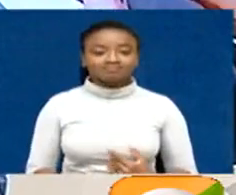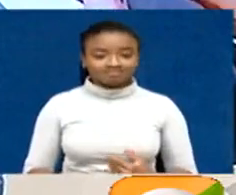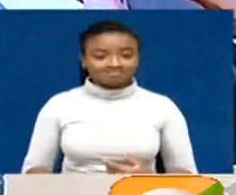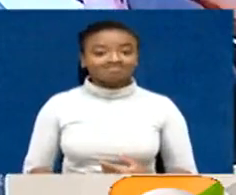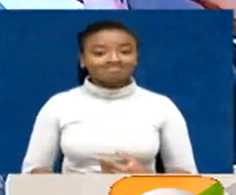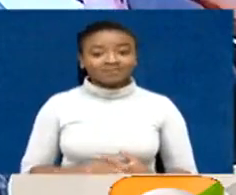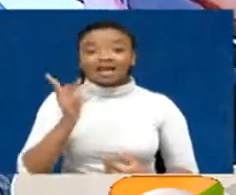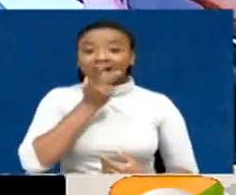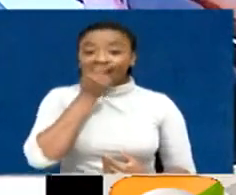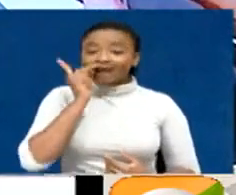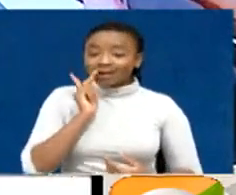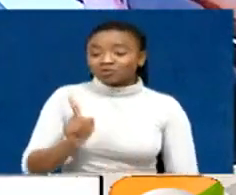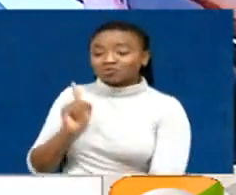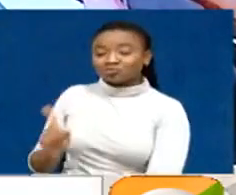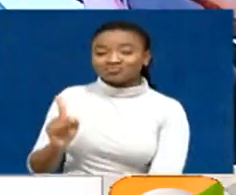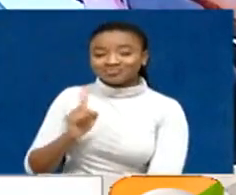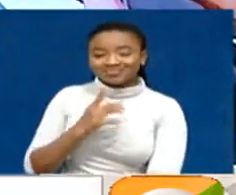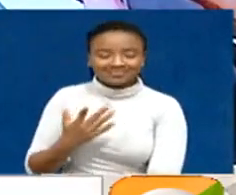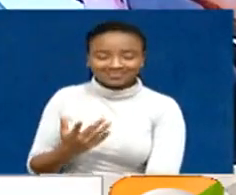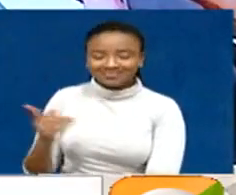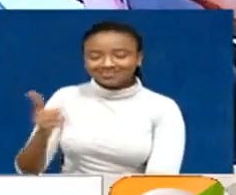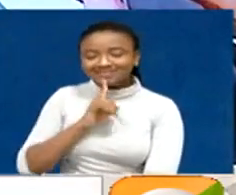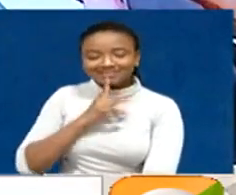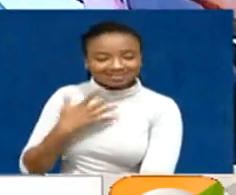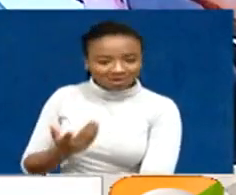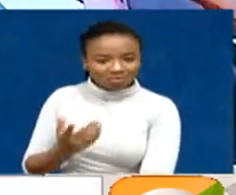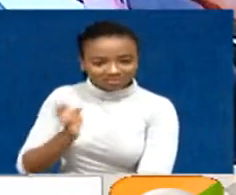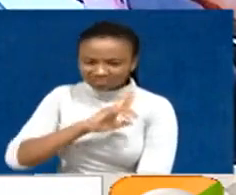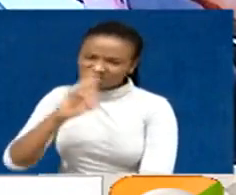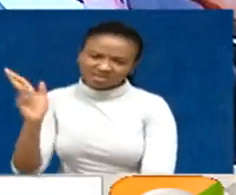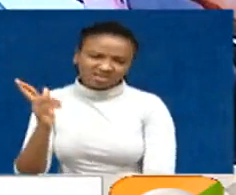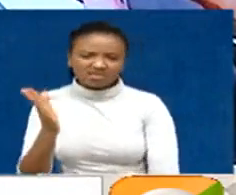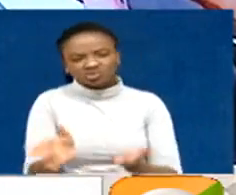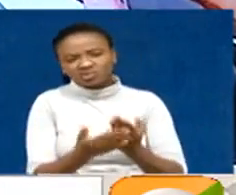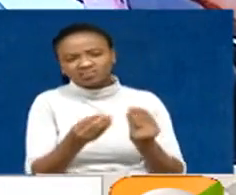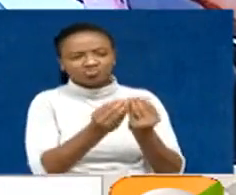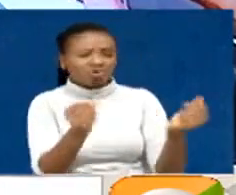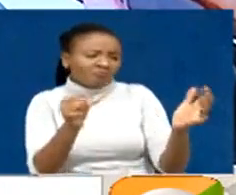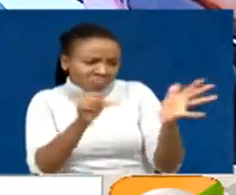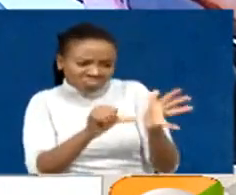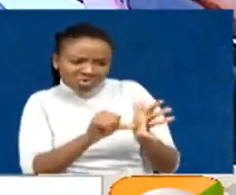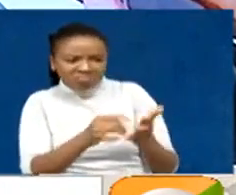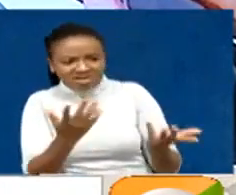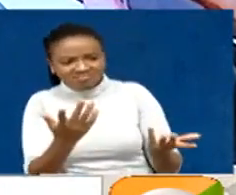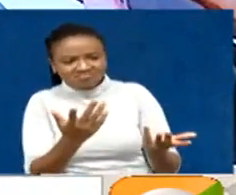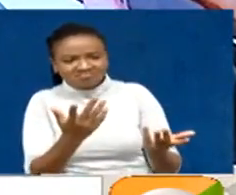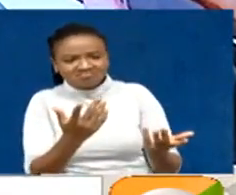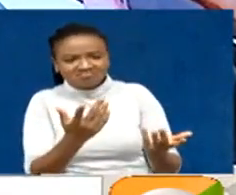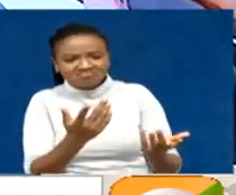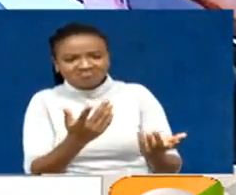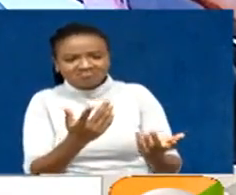Meanwhile, Wiper leader Kalonzo Musyoka says he is ready to mediate and help resolve the gun row between the state and